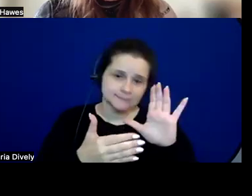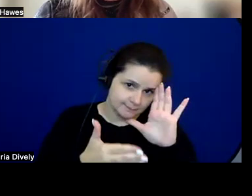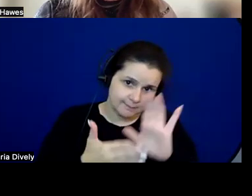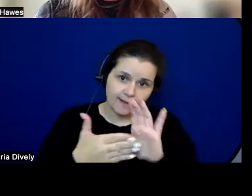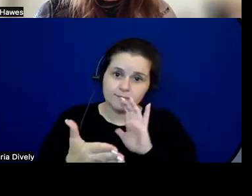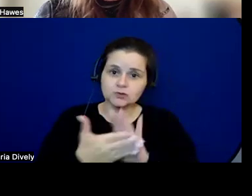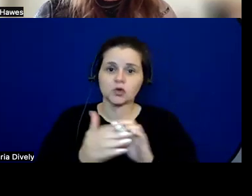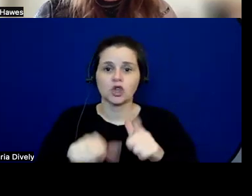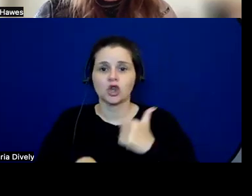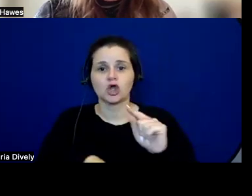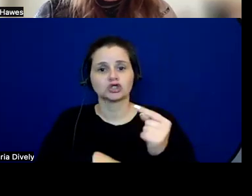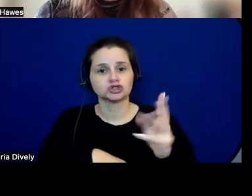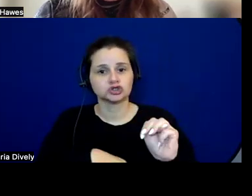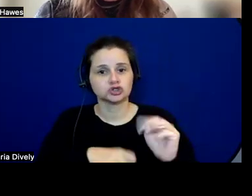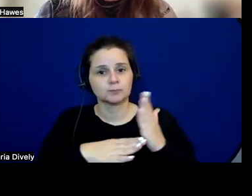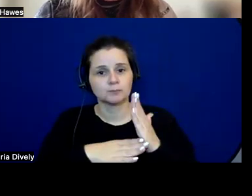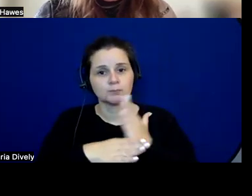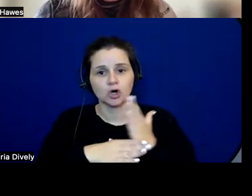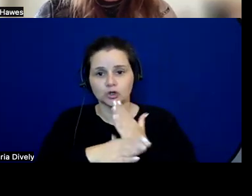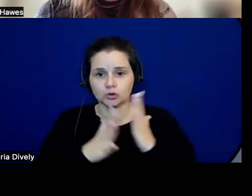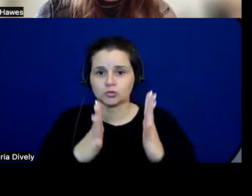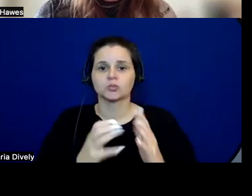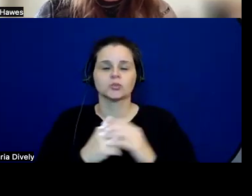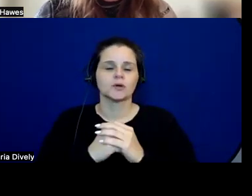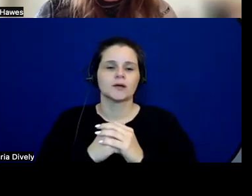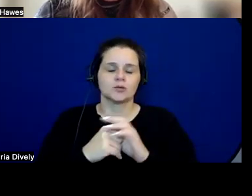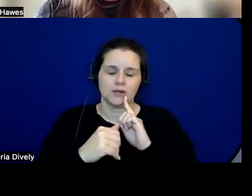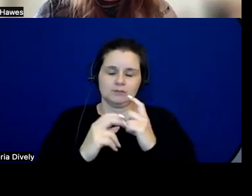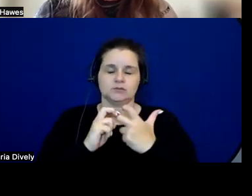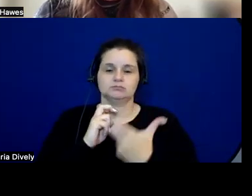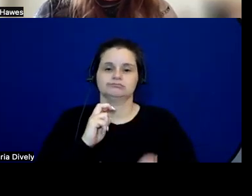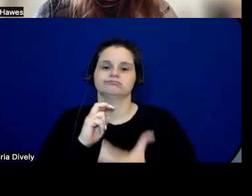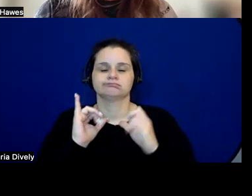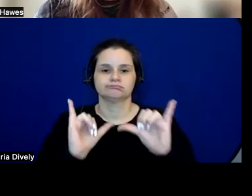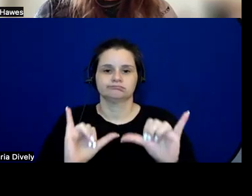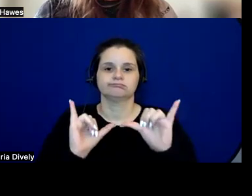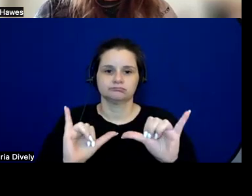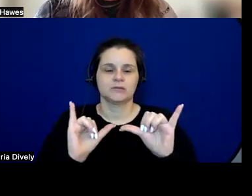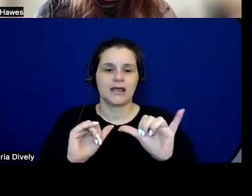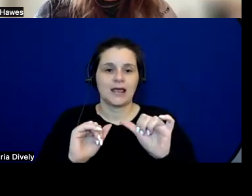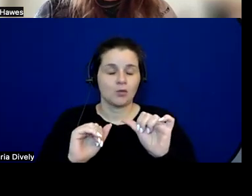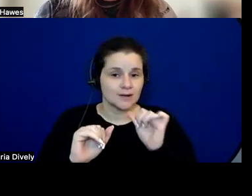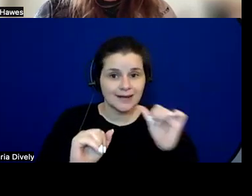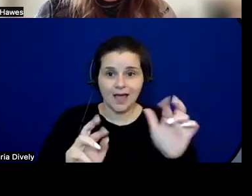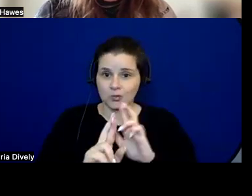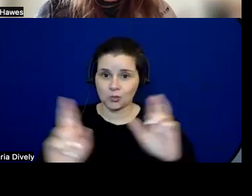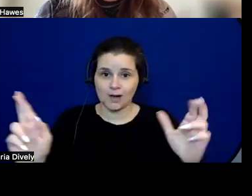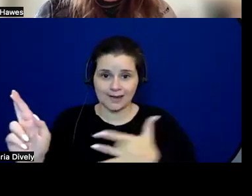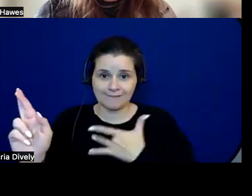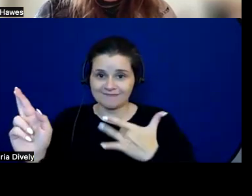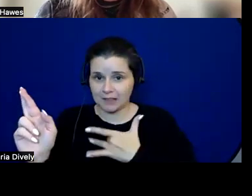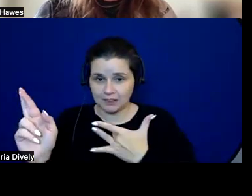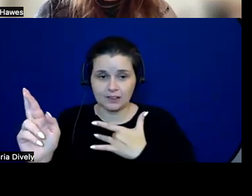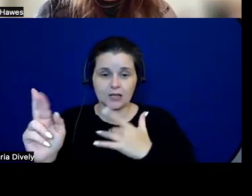long-term partner. And I'm just kind of in awe of how ill-equipped I was